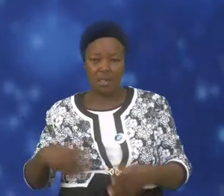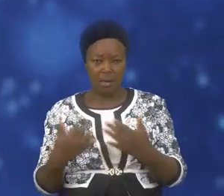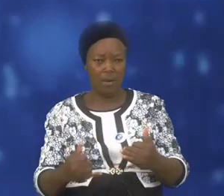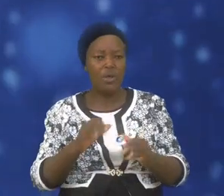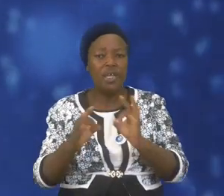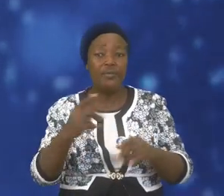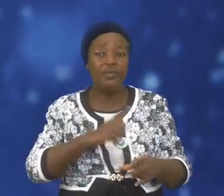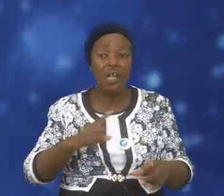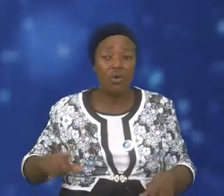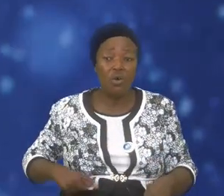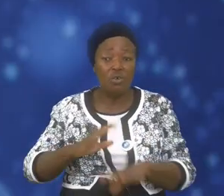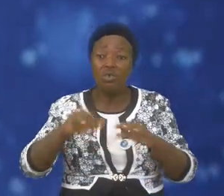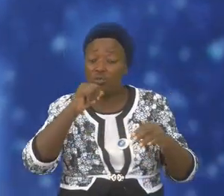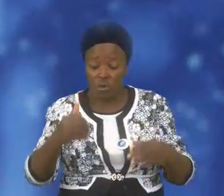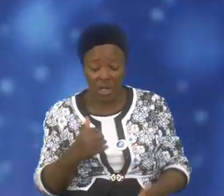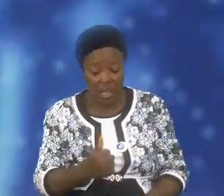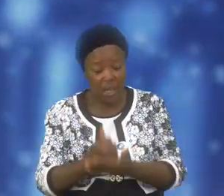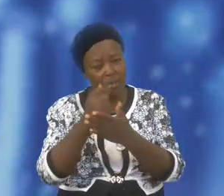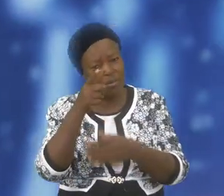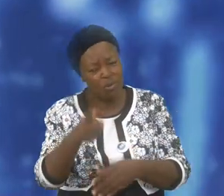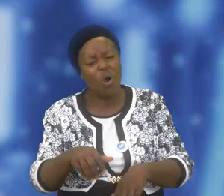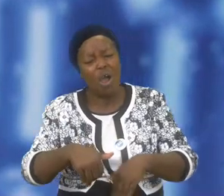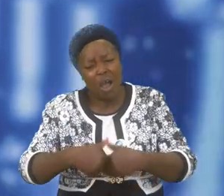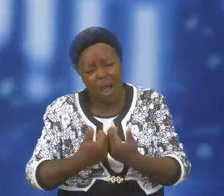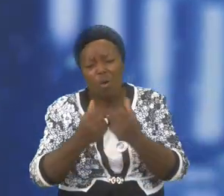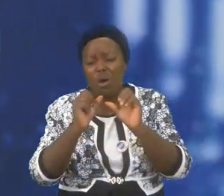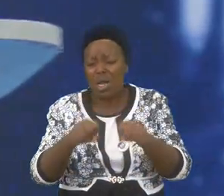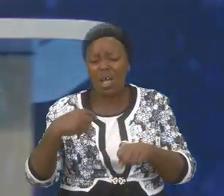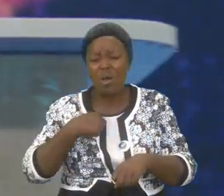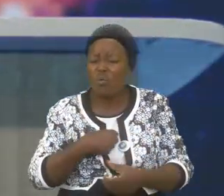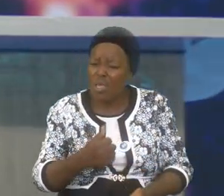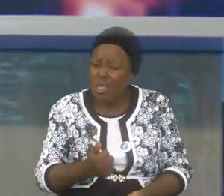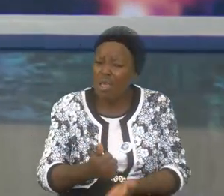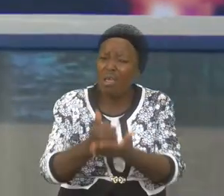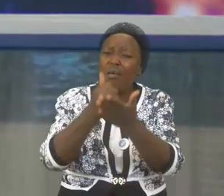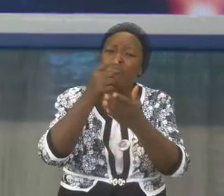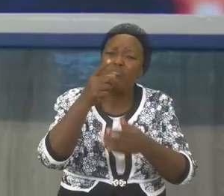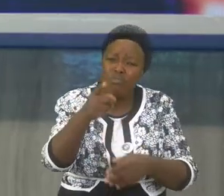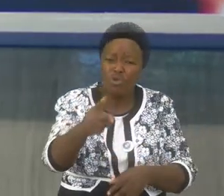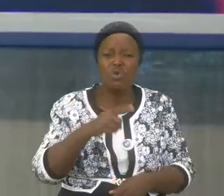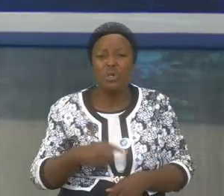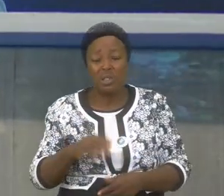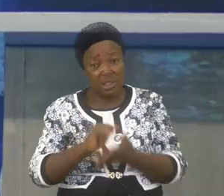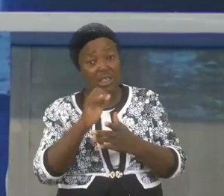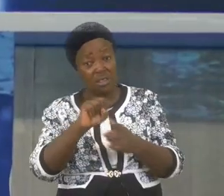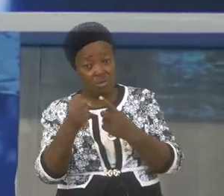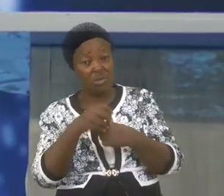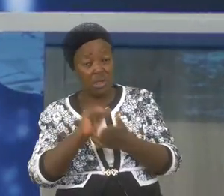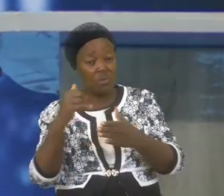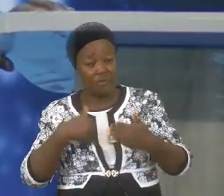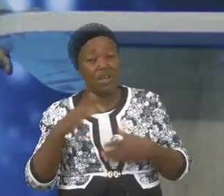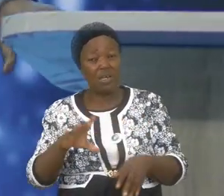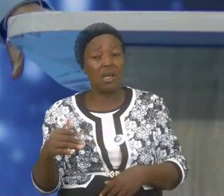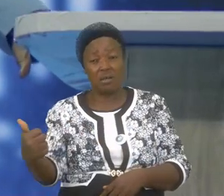we help you? That's the situation we find ourselves. Men try to help us. Women try to help